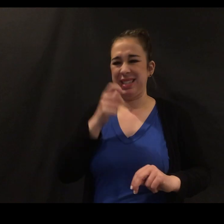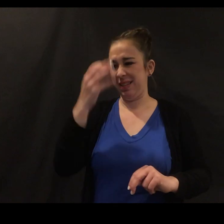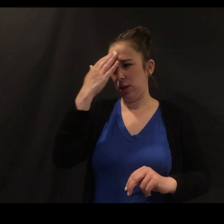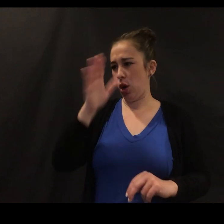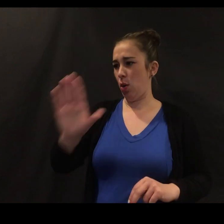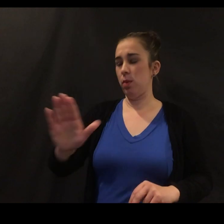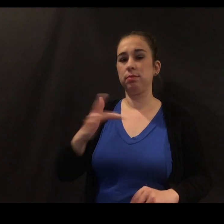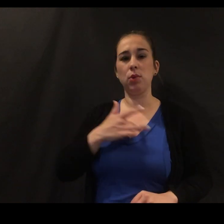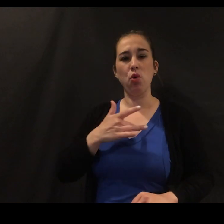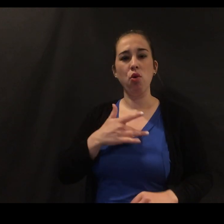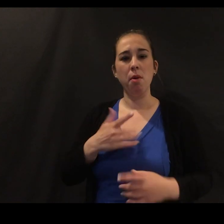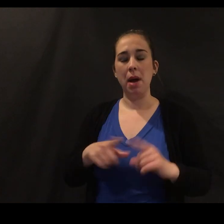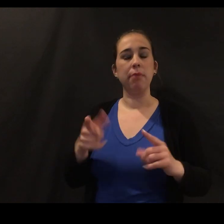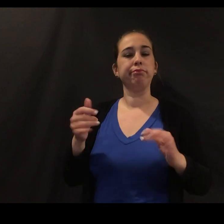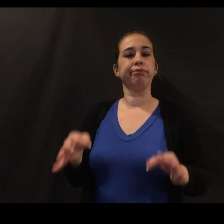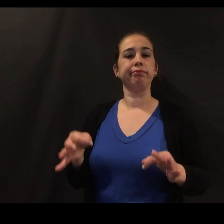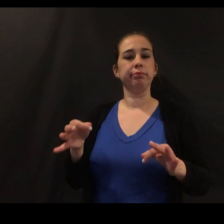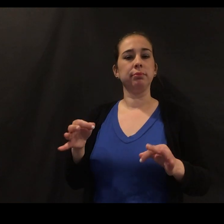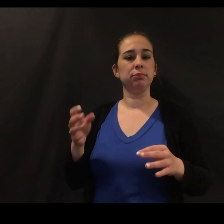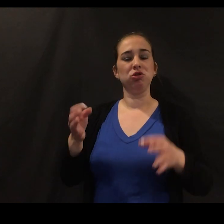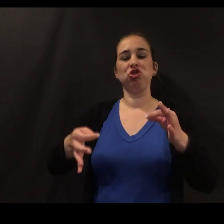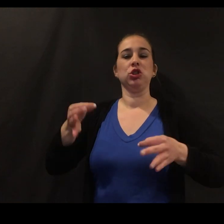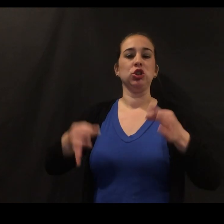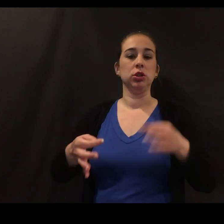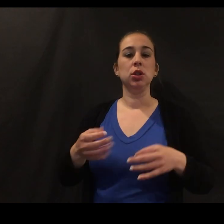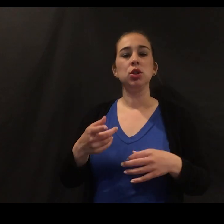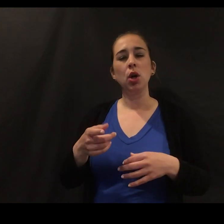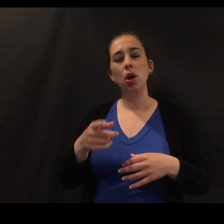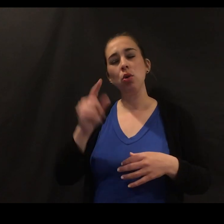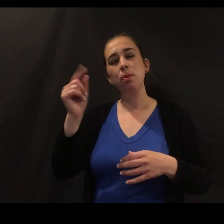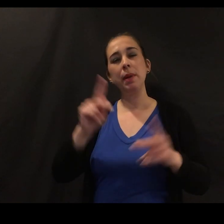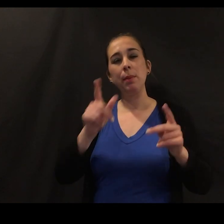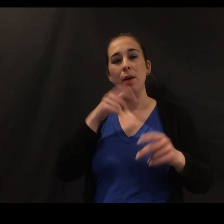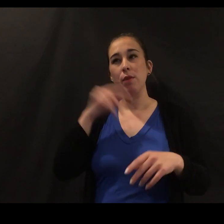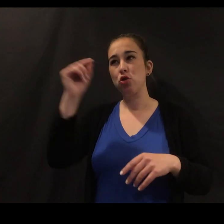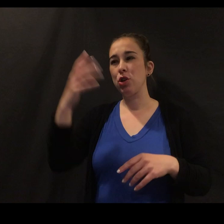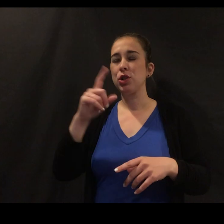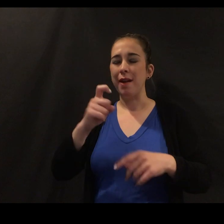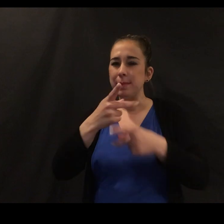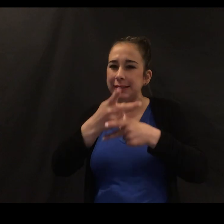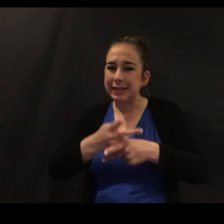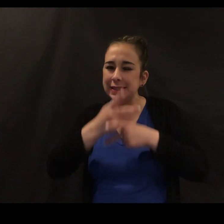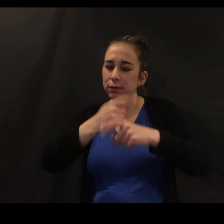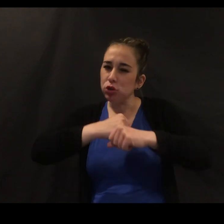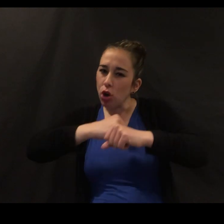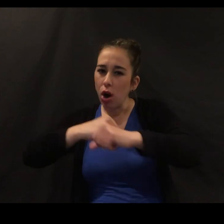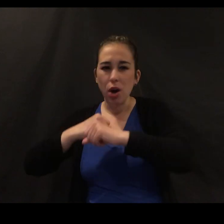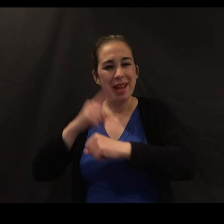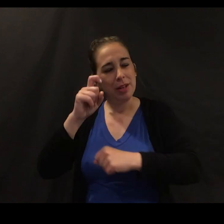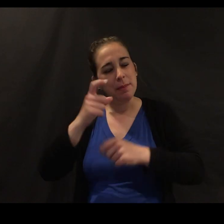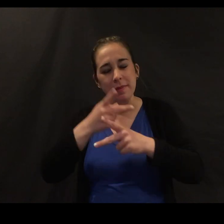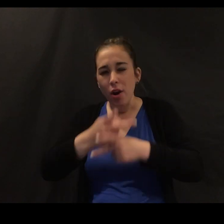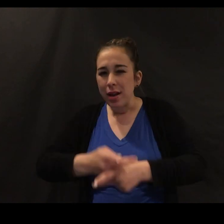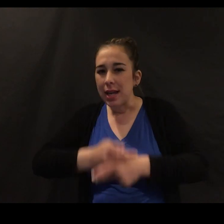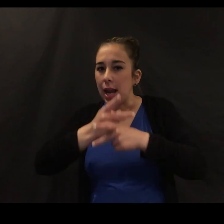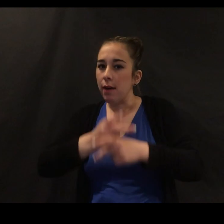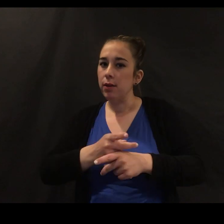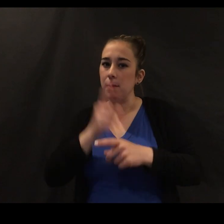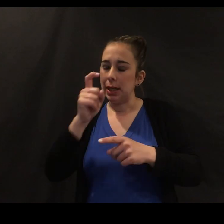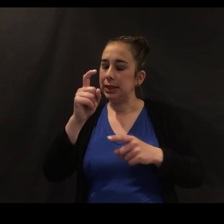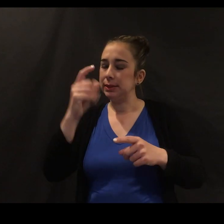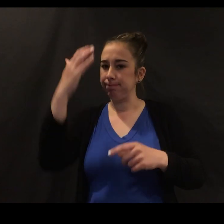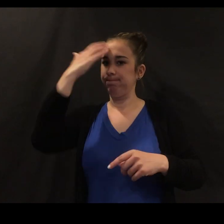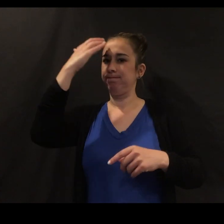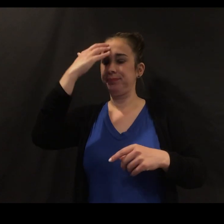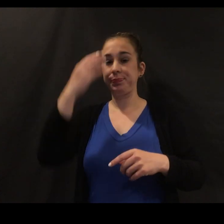So gracious people are diligently guarding. You know that you have to diligently guard yourself from these kind of things? And Christians, as